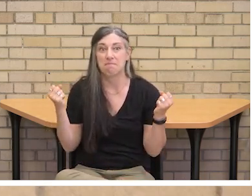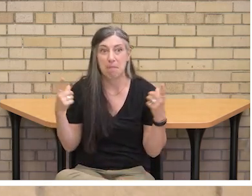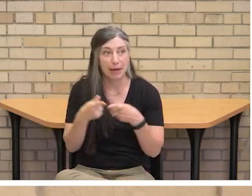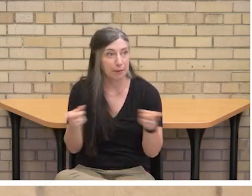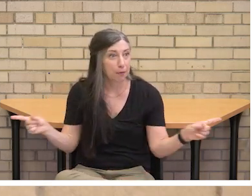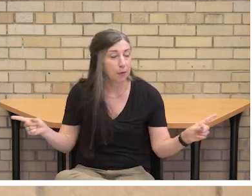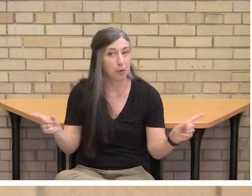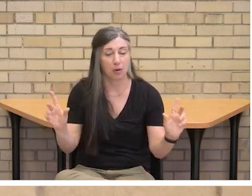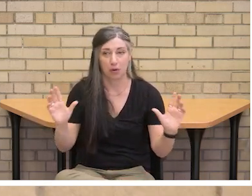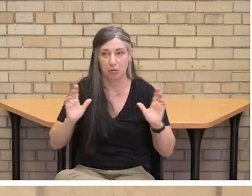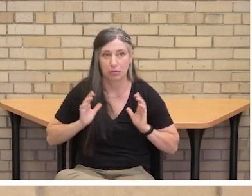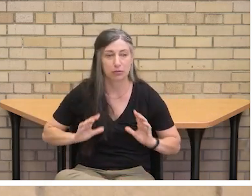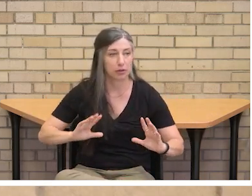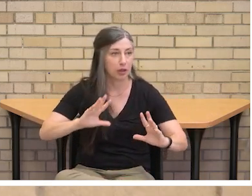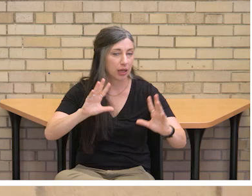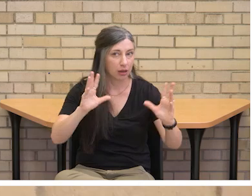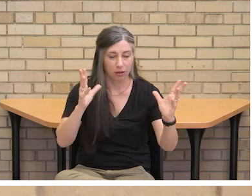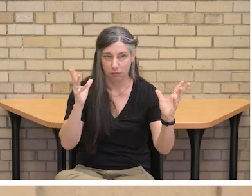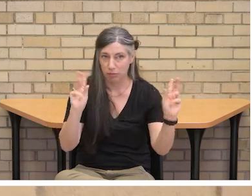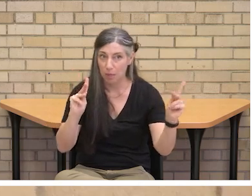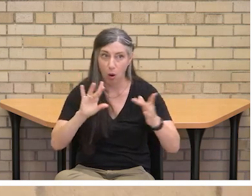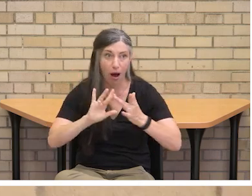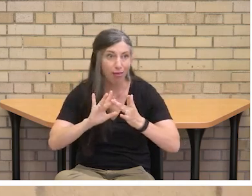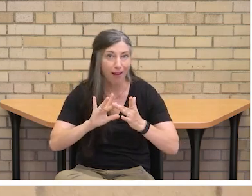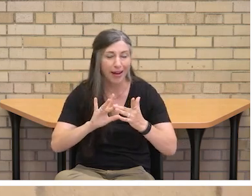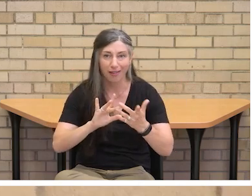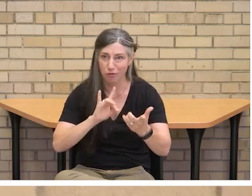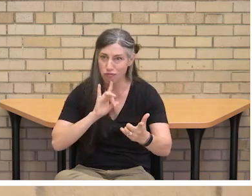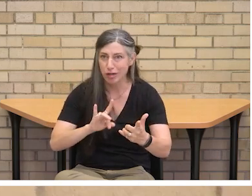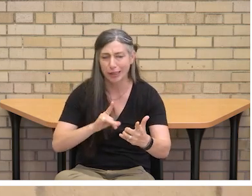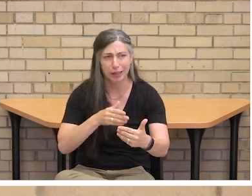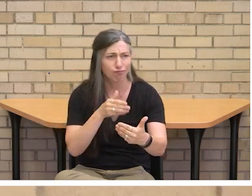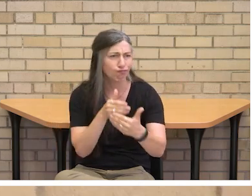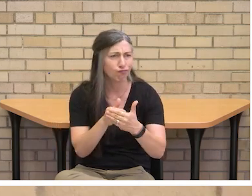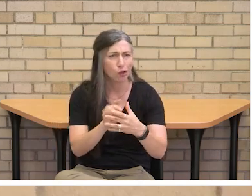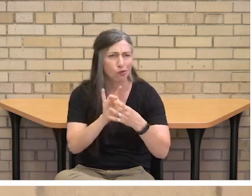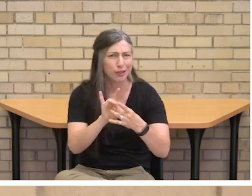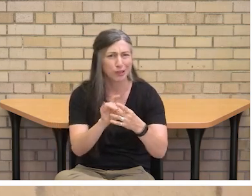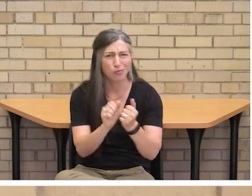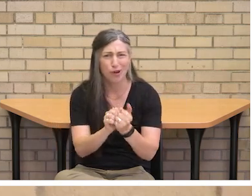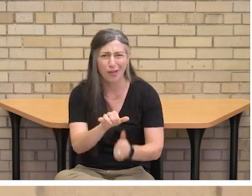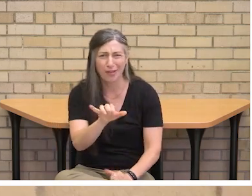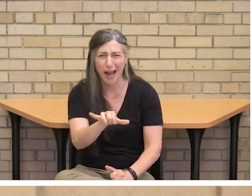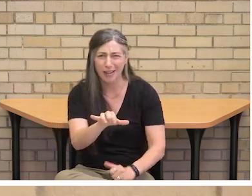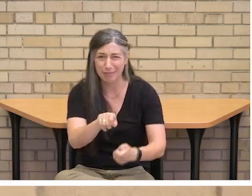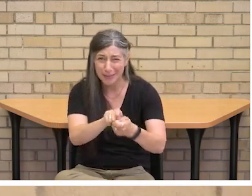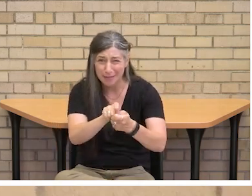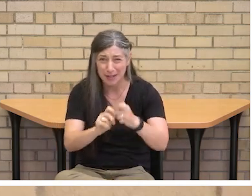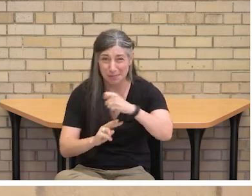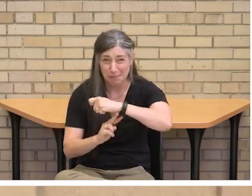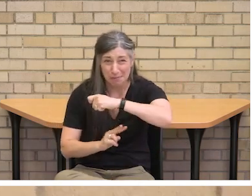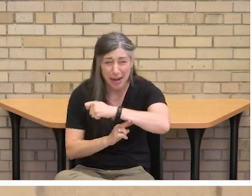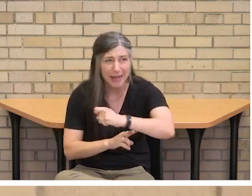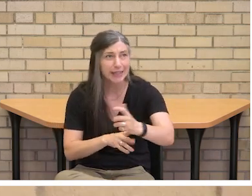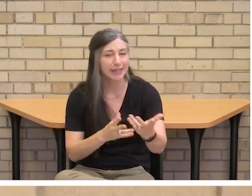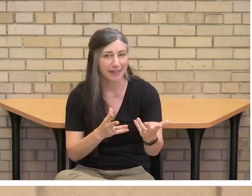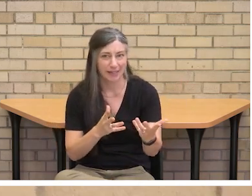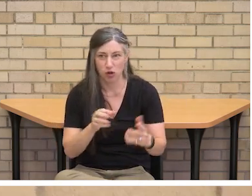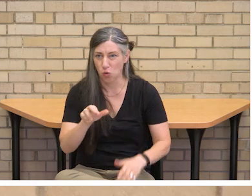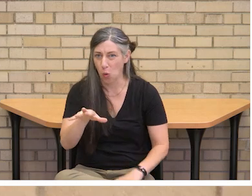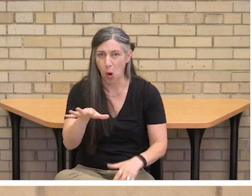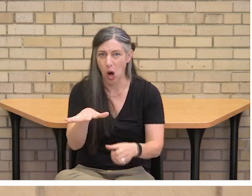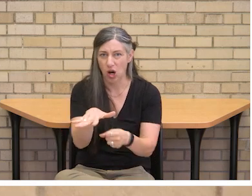the room and online have a kind of intimate relationship with the bridge or the crossing or the neighborhoods that